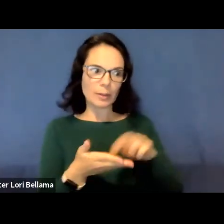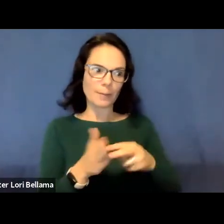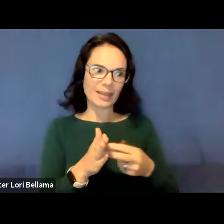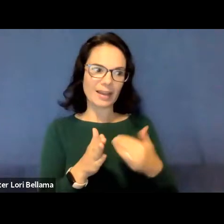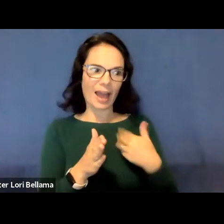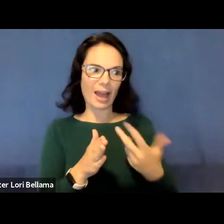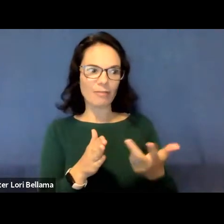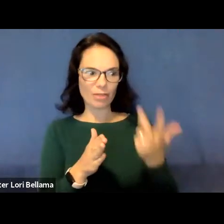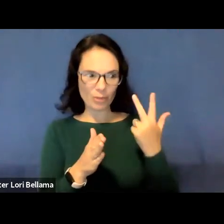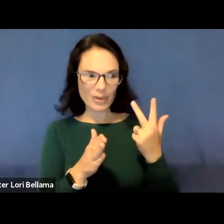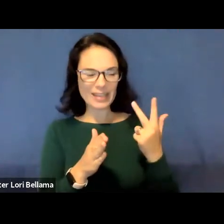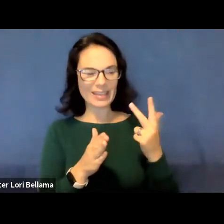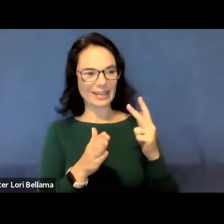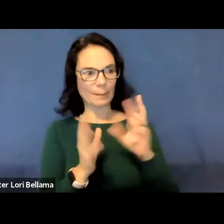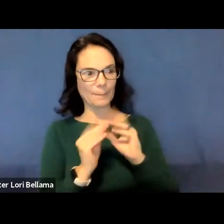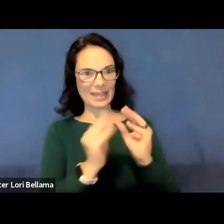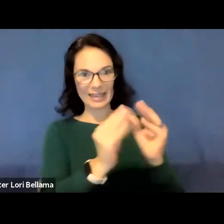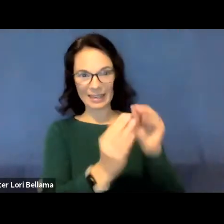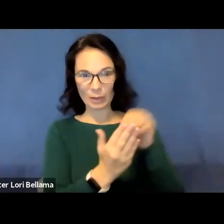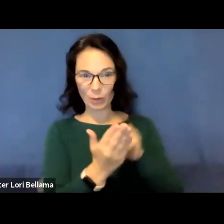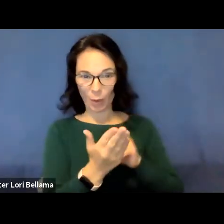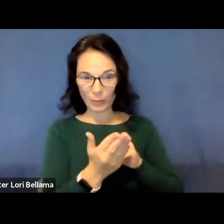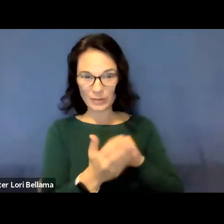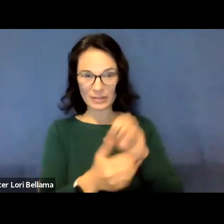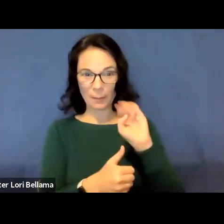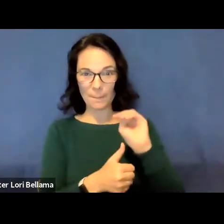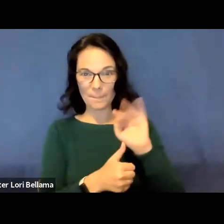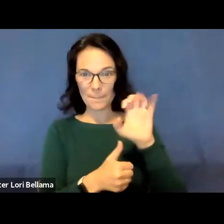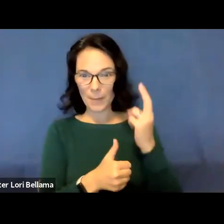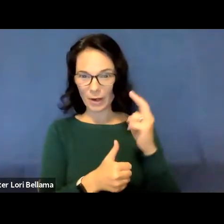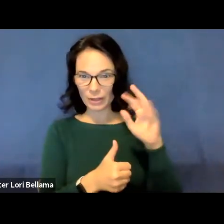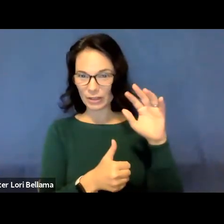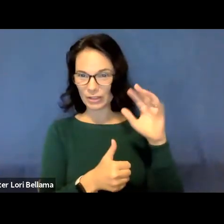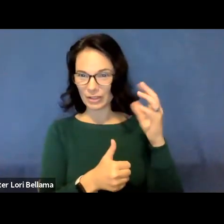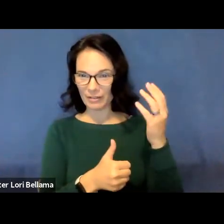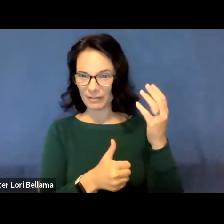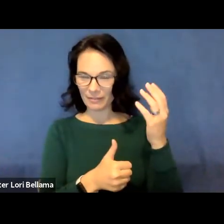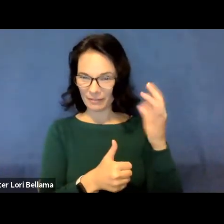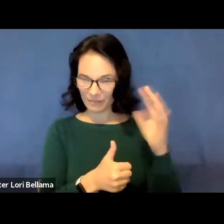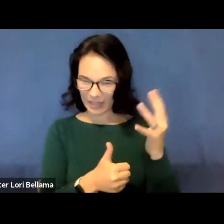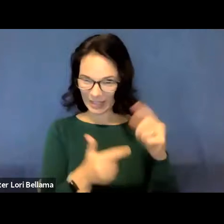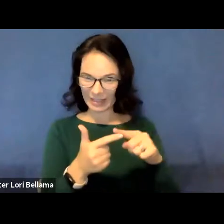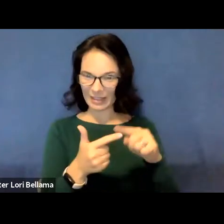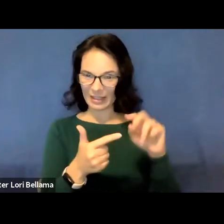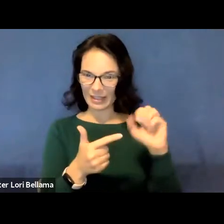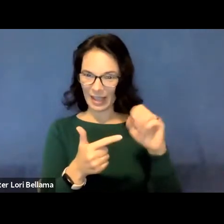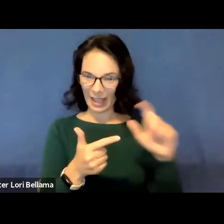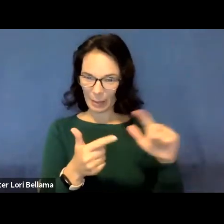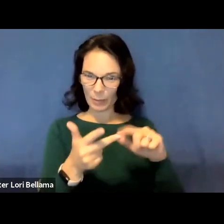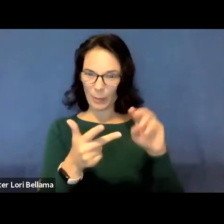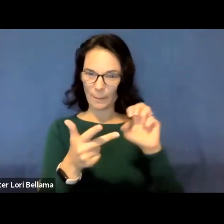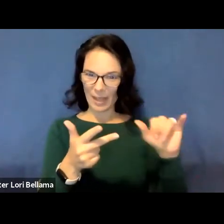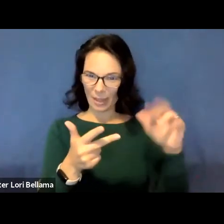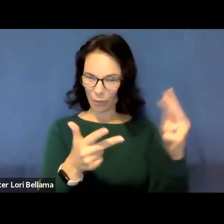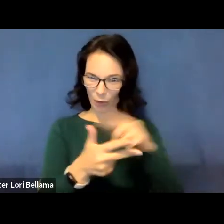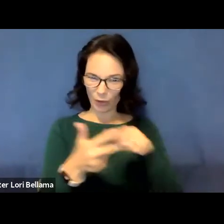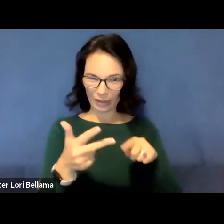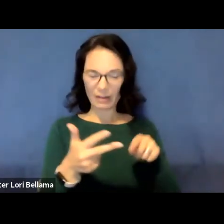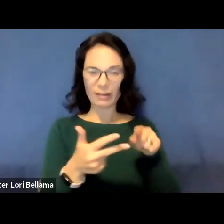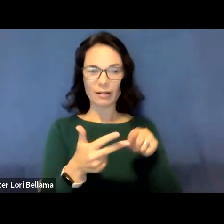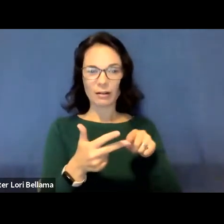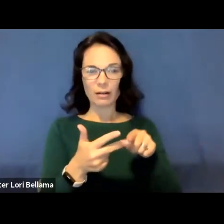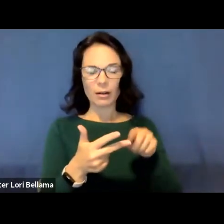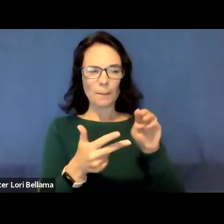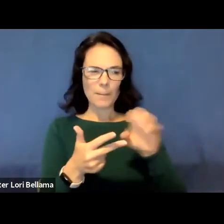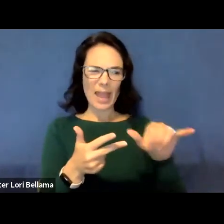March 15th, April 5th, and May 3rd. And it's been brought to my attention that there's a few typos on the May 3rd notes, but I will